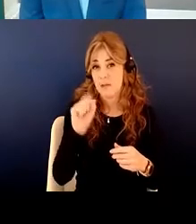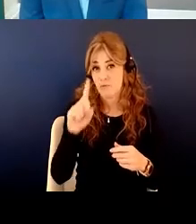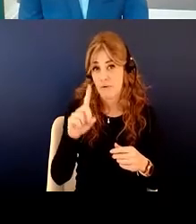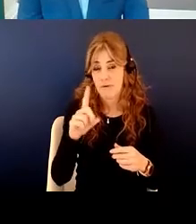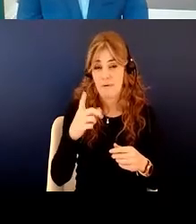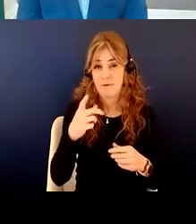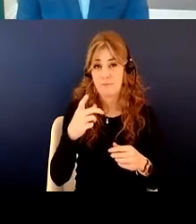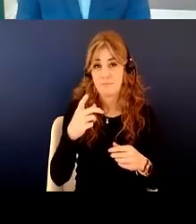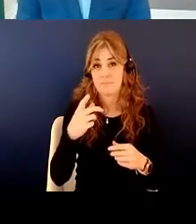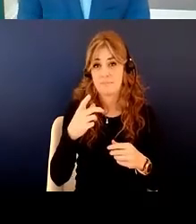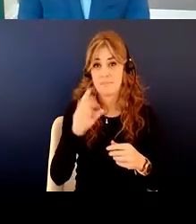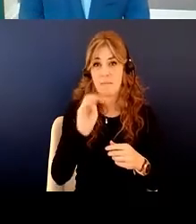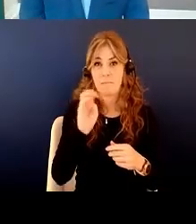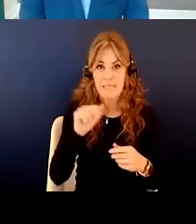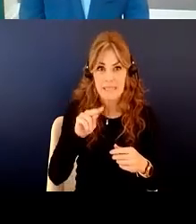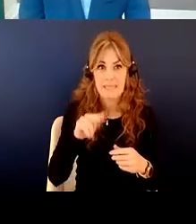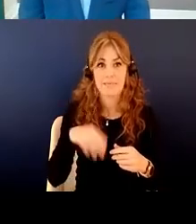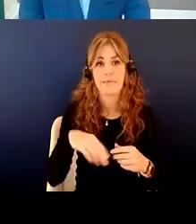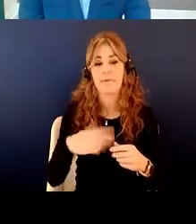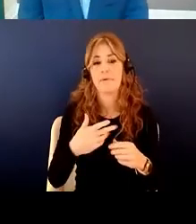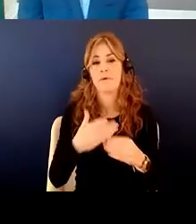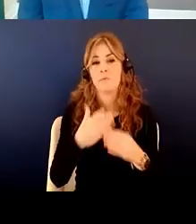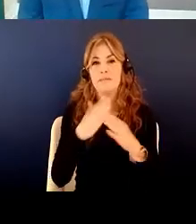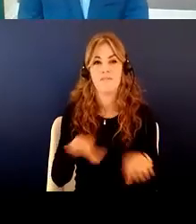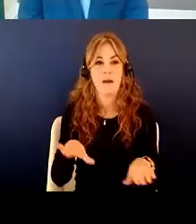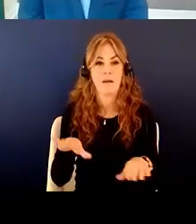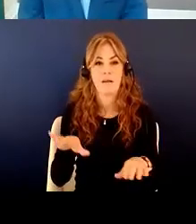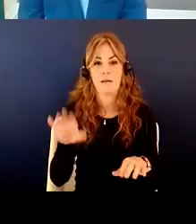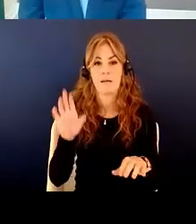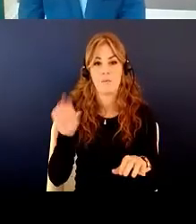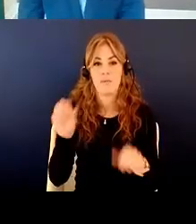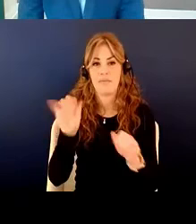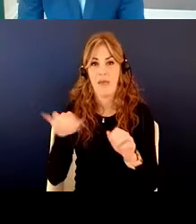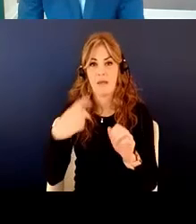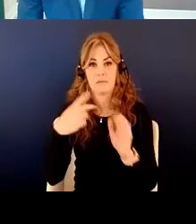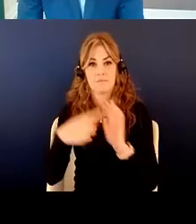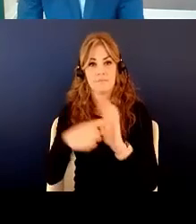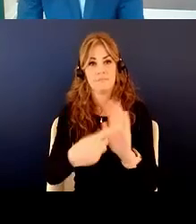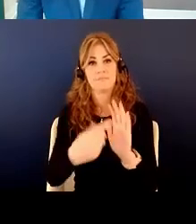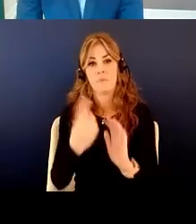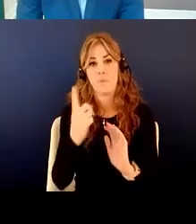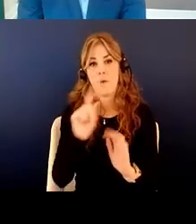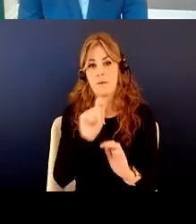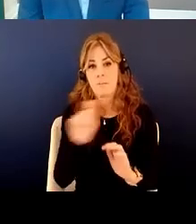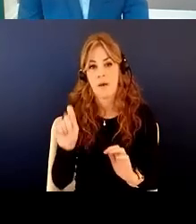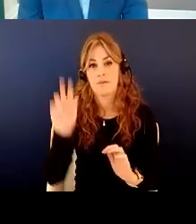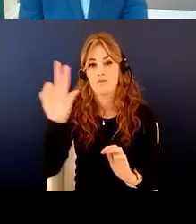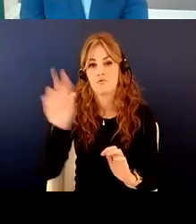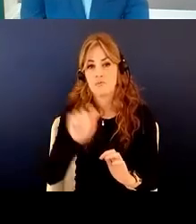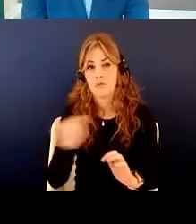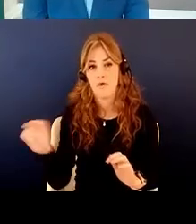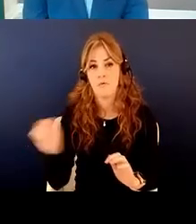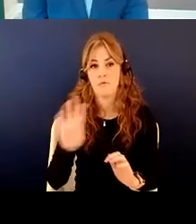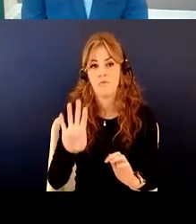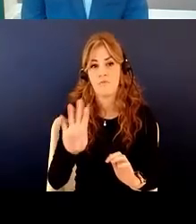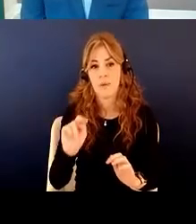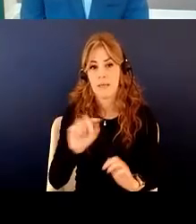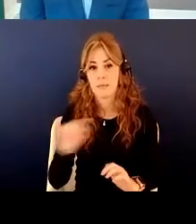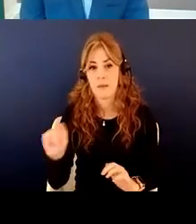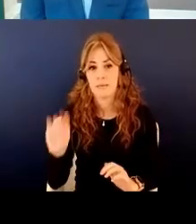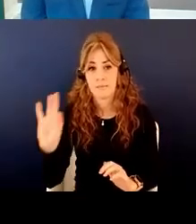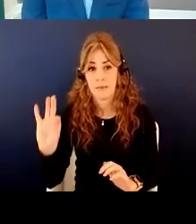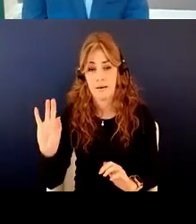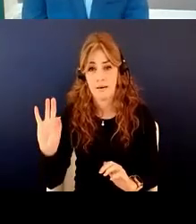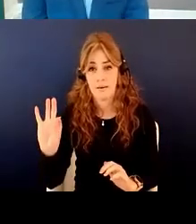calculated, and we're multiplying it by this little factor here on the screen, the 1 minus 3 over 4 times the total sample